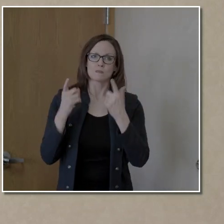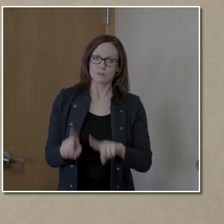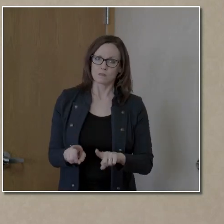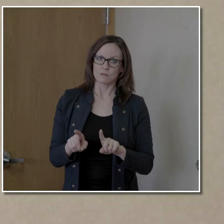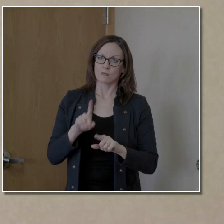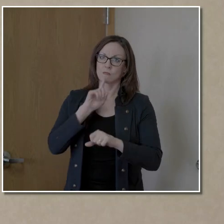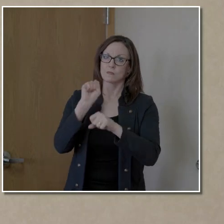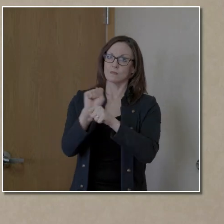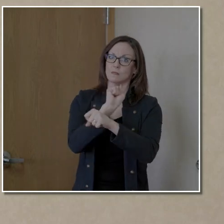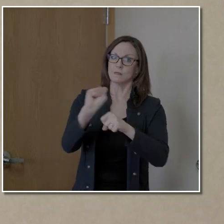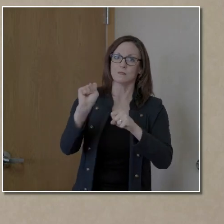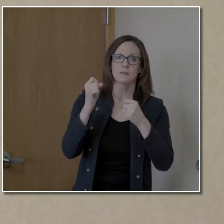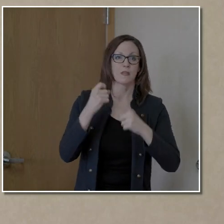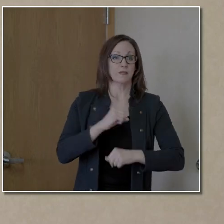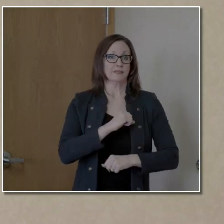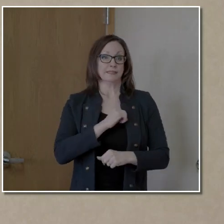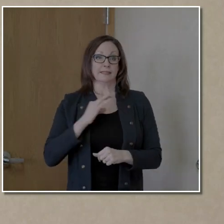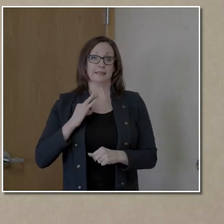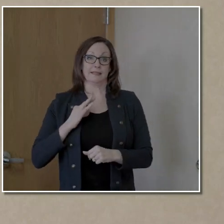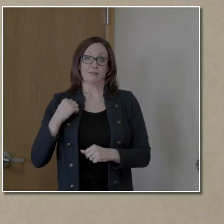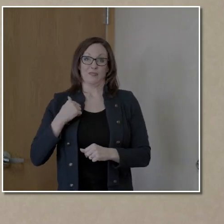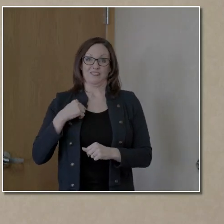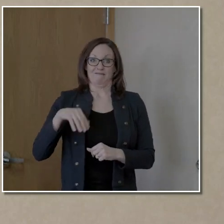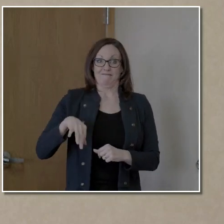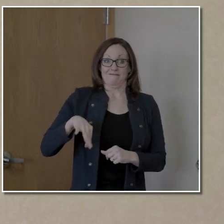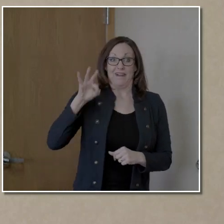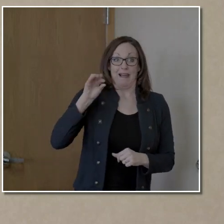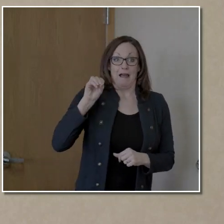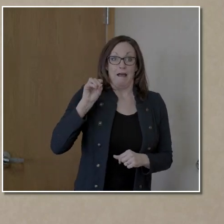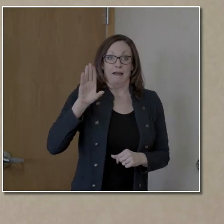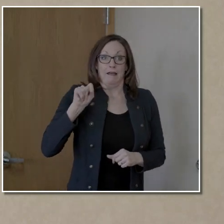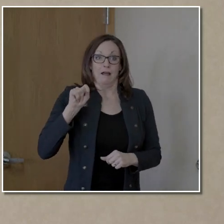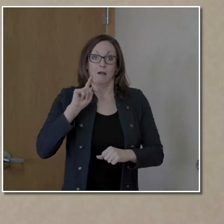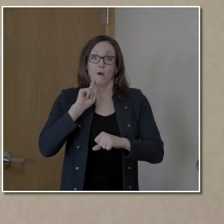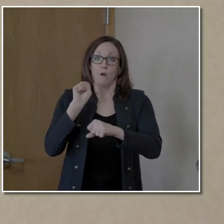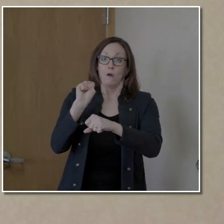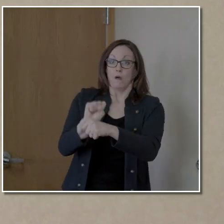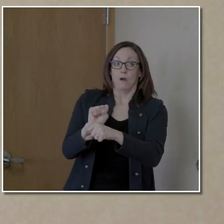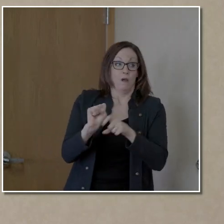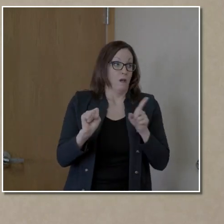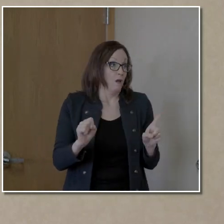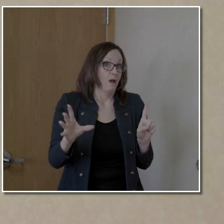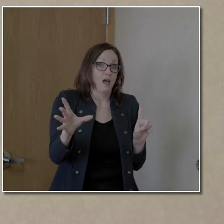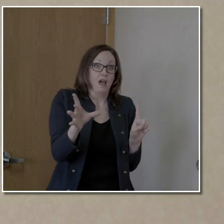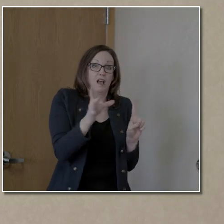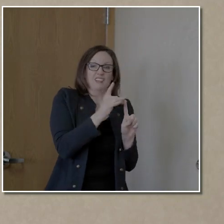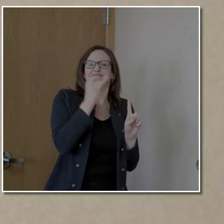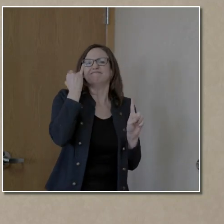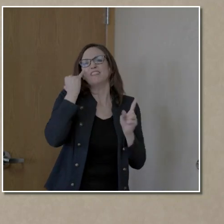to be their consultants and assist them with taking those actions.